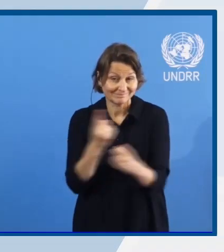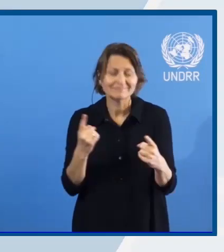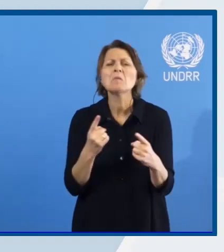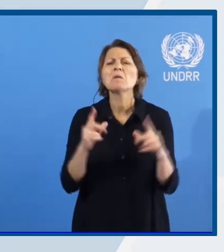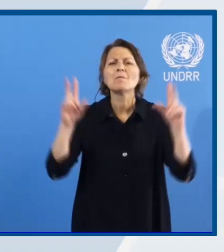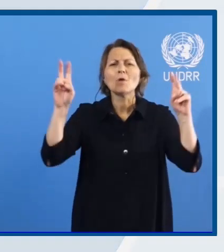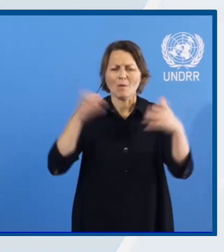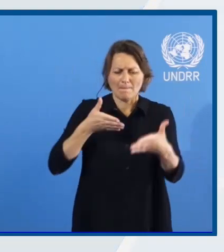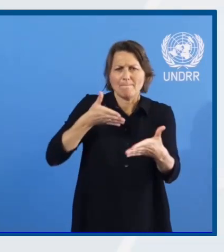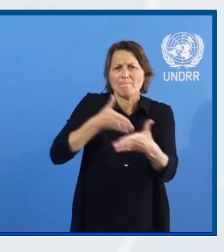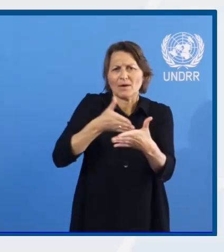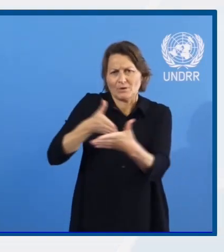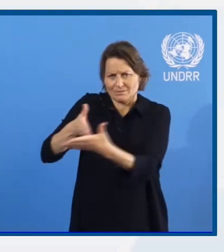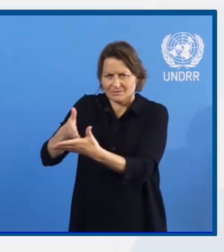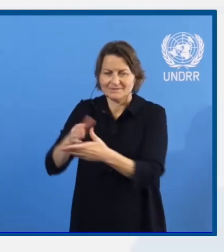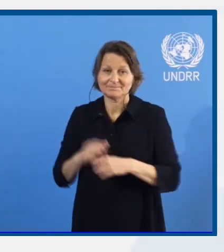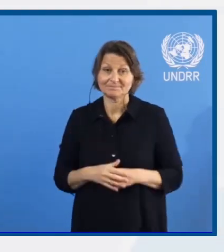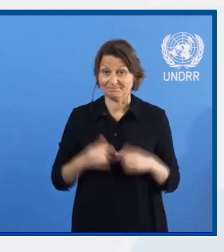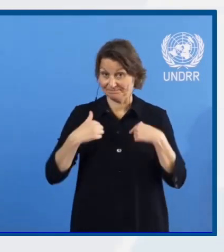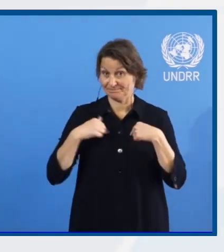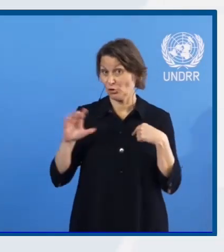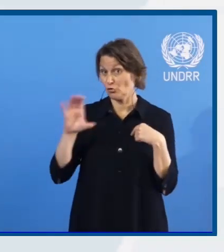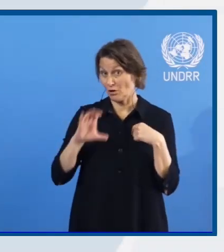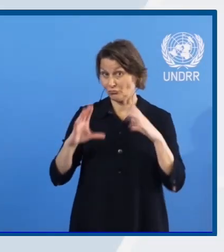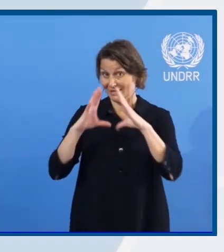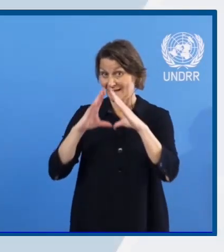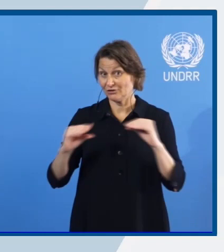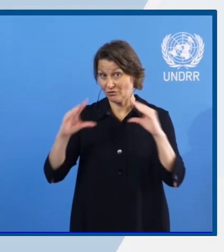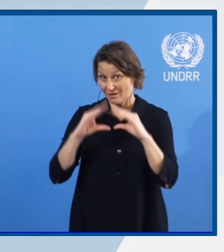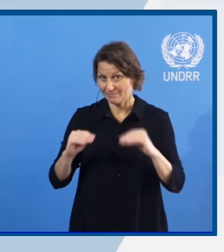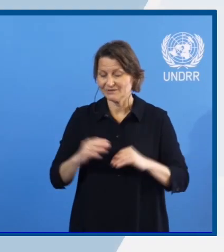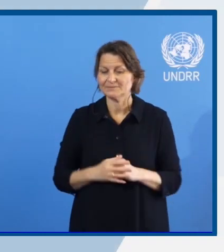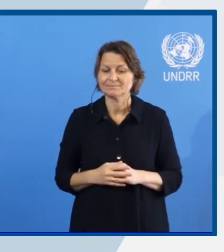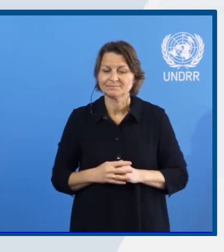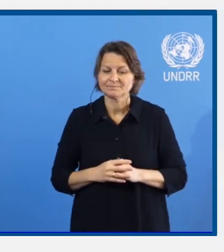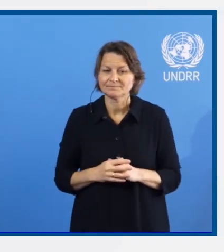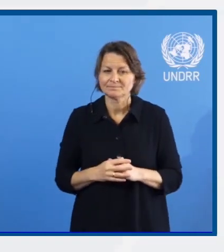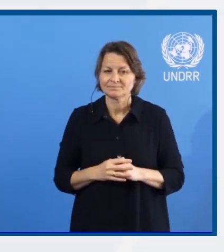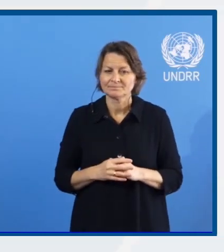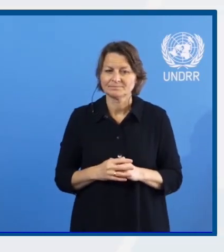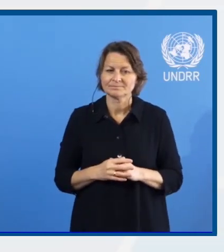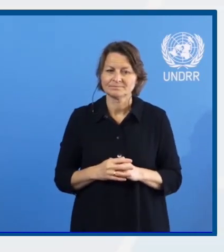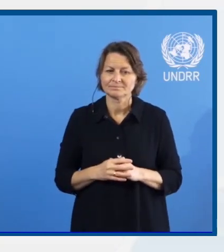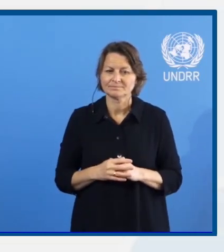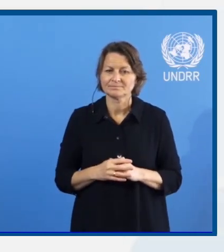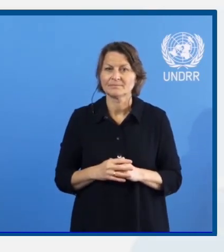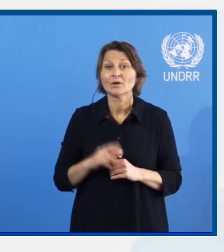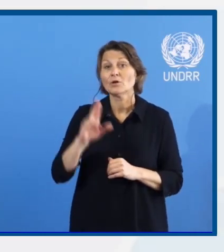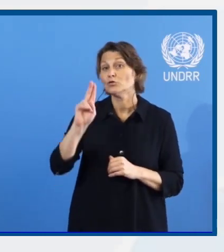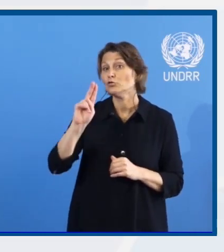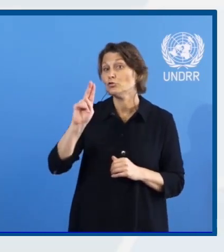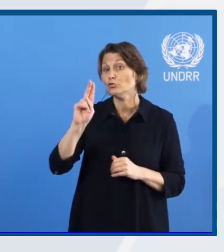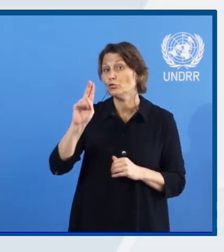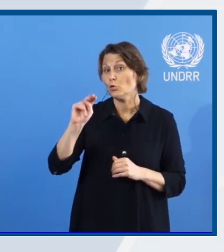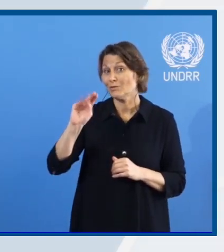touch upon, because in Egypt, UNEP, the financing initiative, did a study to understand, what